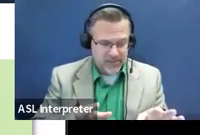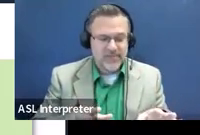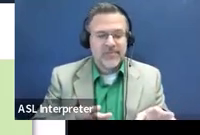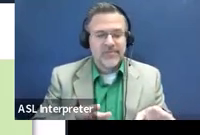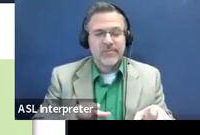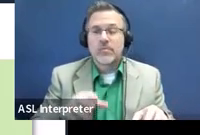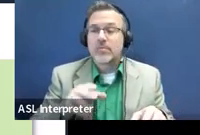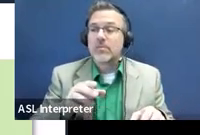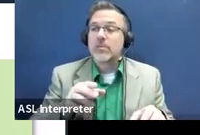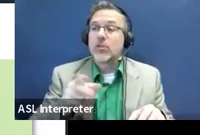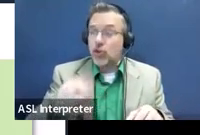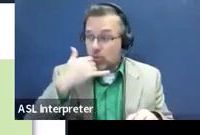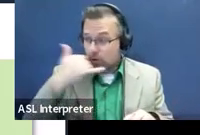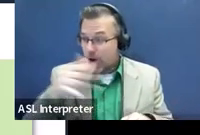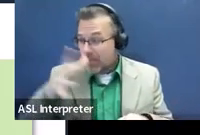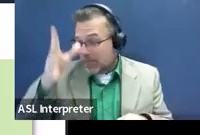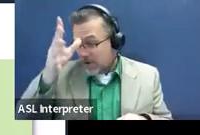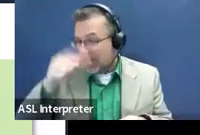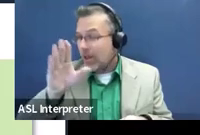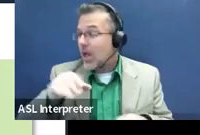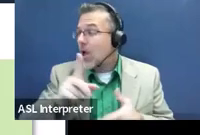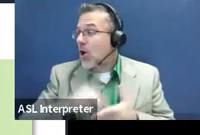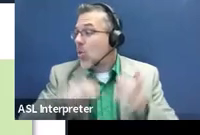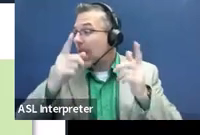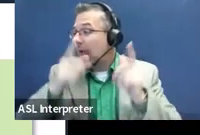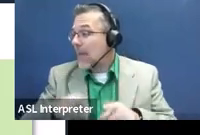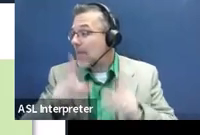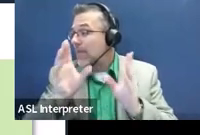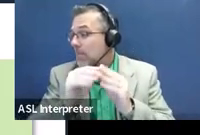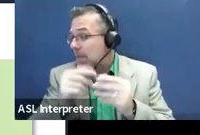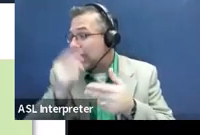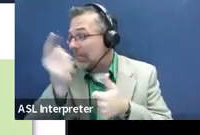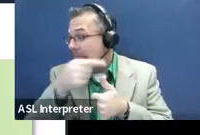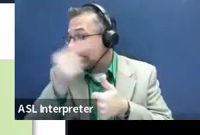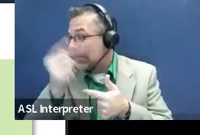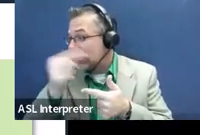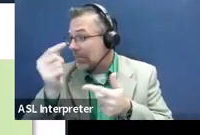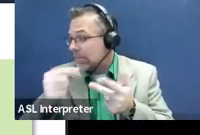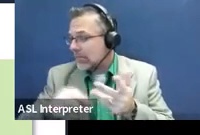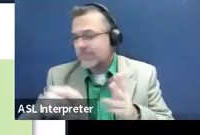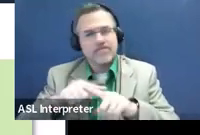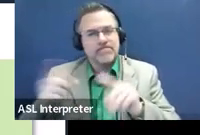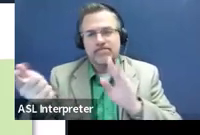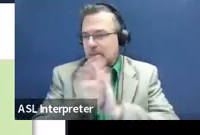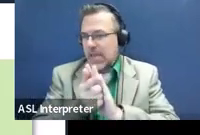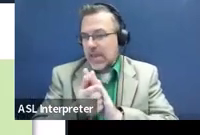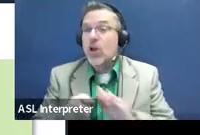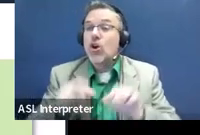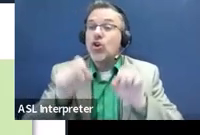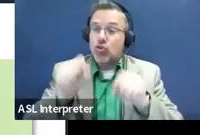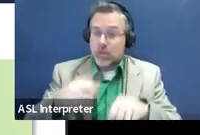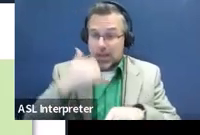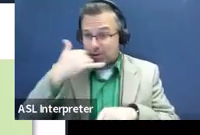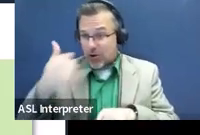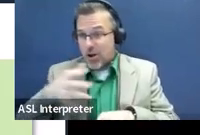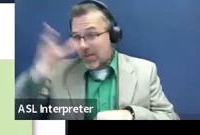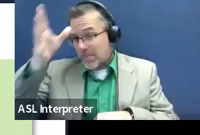that the parent wasn't able to attend the meeting, but they gave input, and you can put that in the written notice.